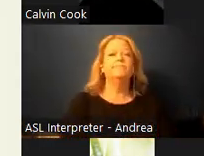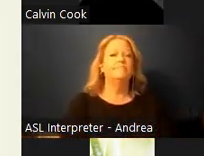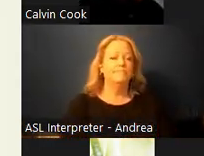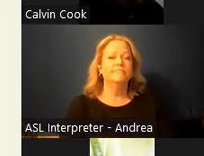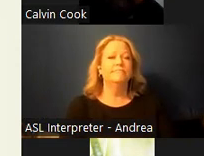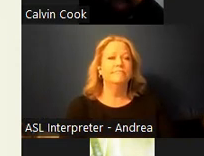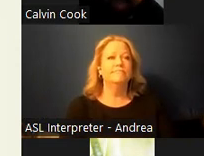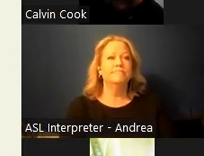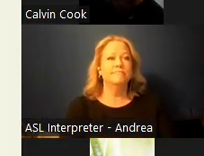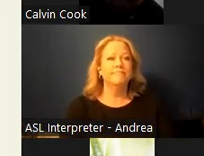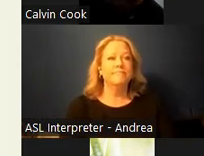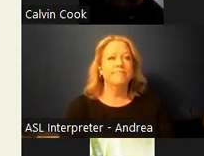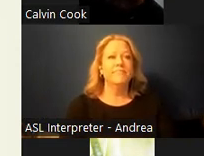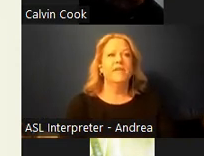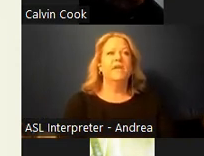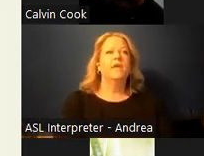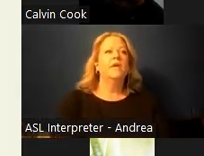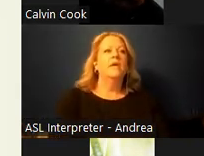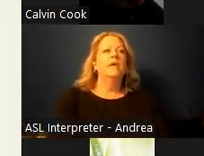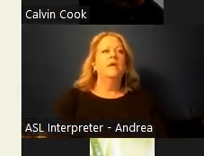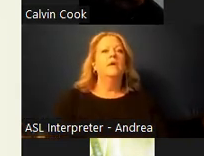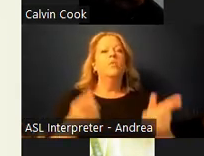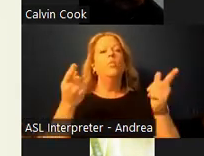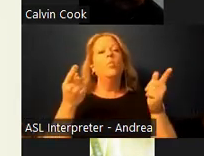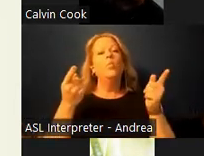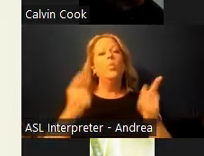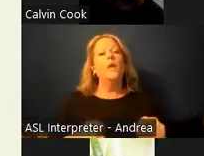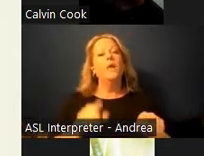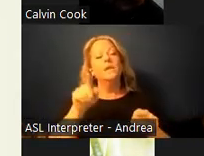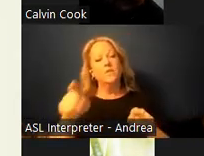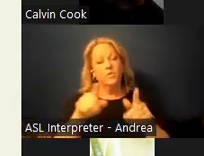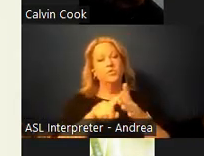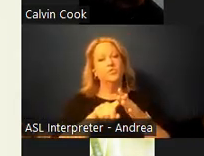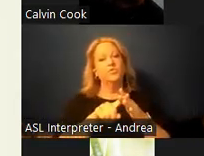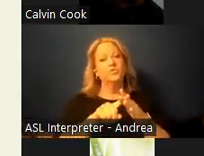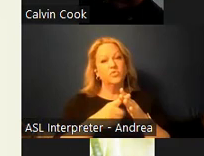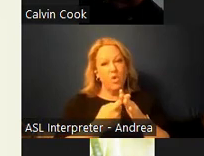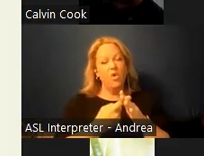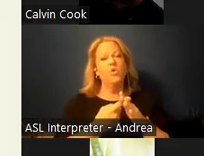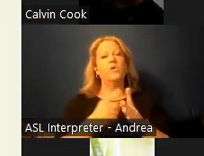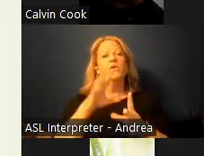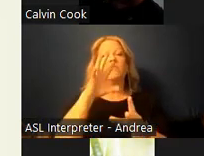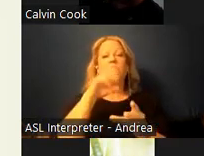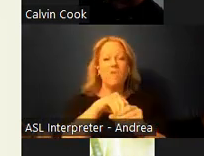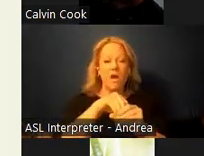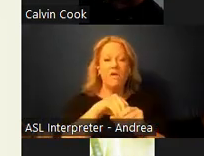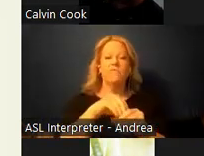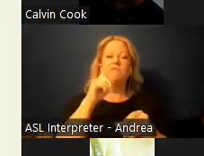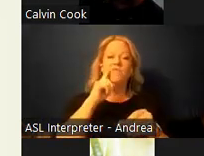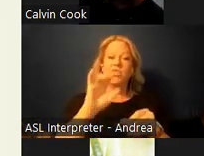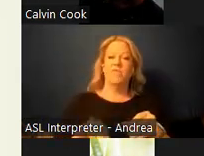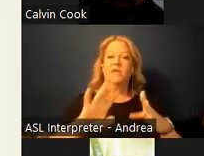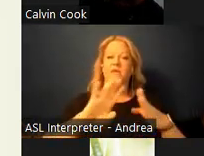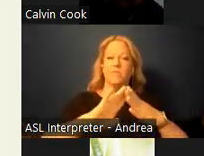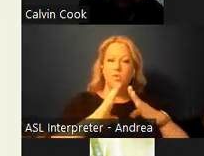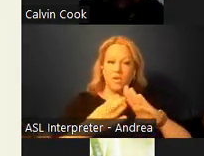When you start getting involved in the community, in volunteering, there are some things that you gain.